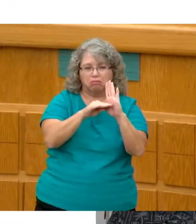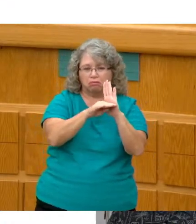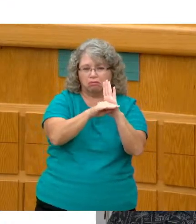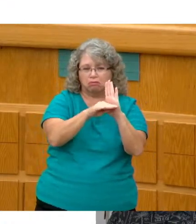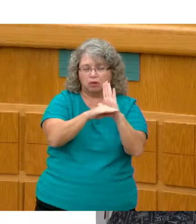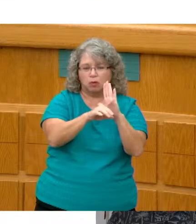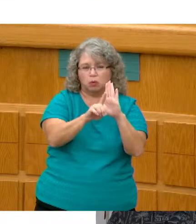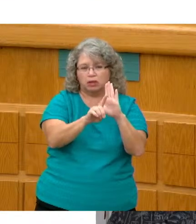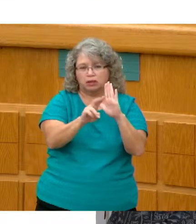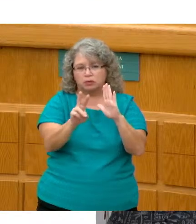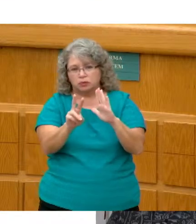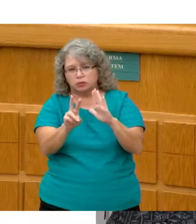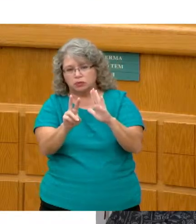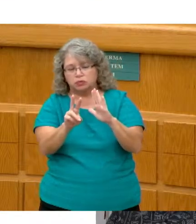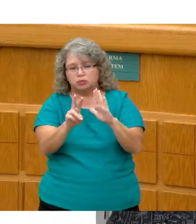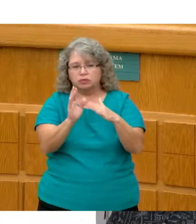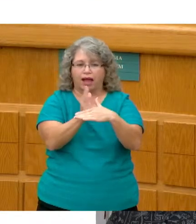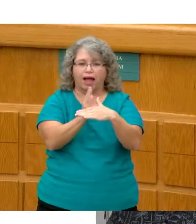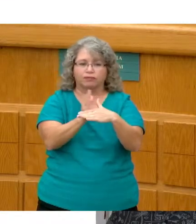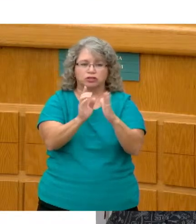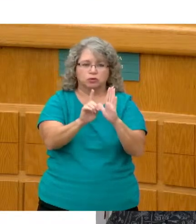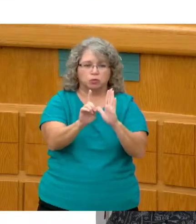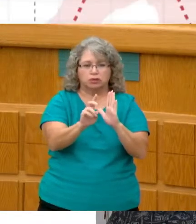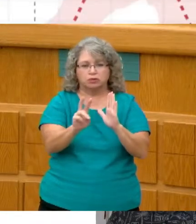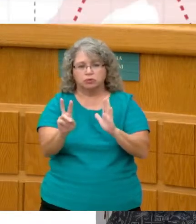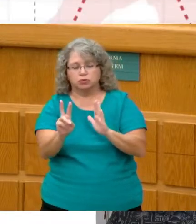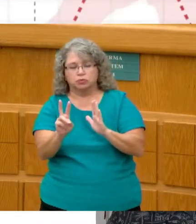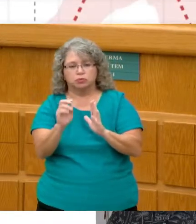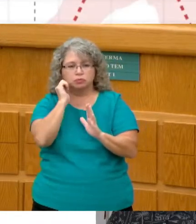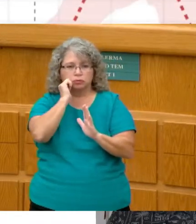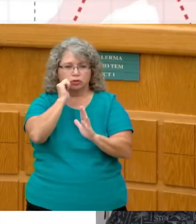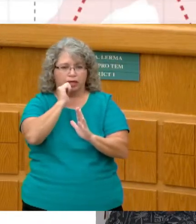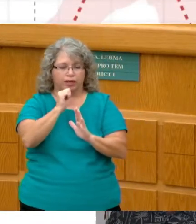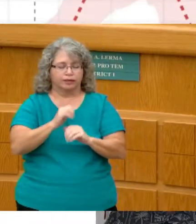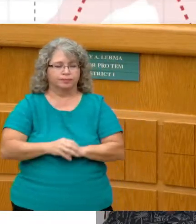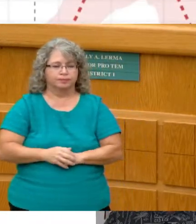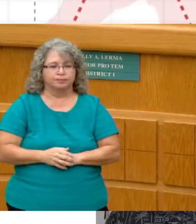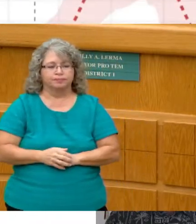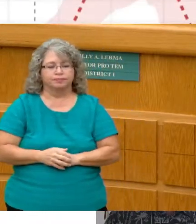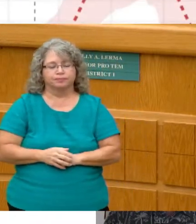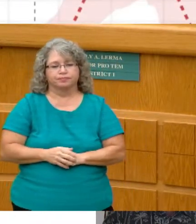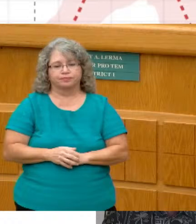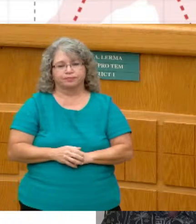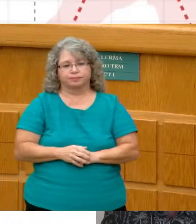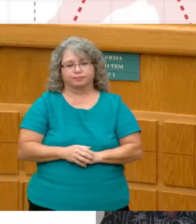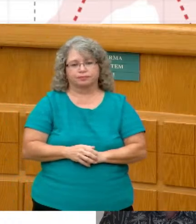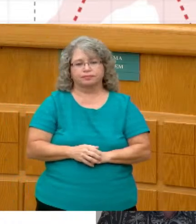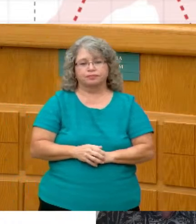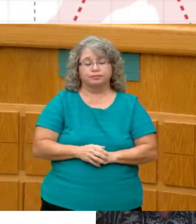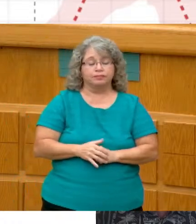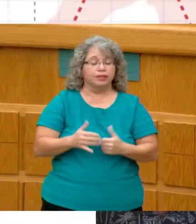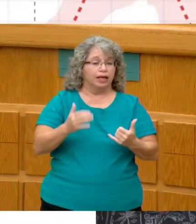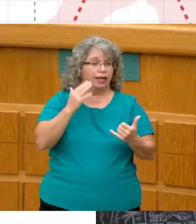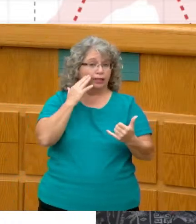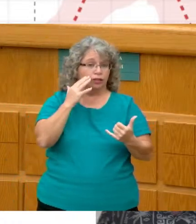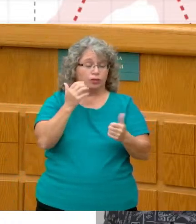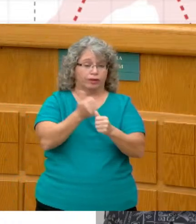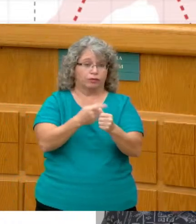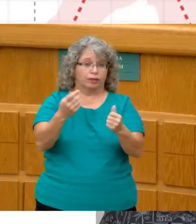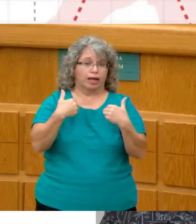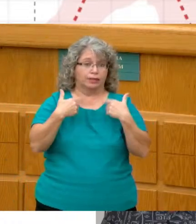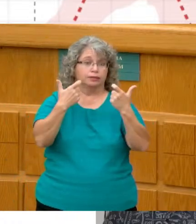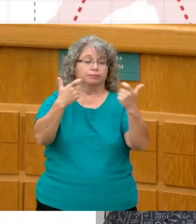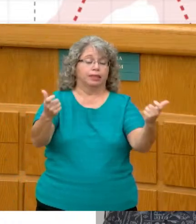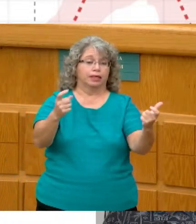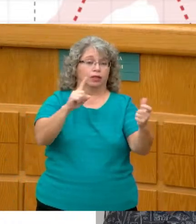day from COVID moving forward. All right, I know that a big question that everybody has is what's going